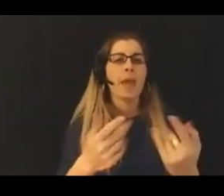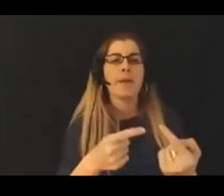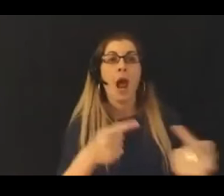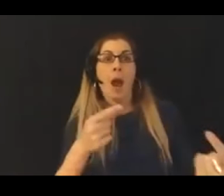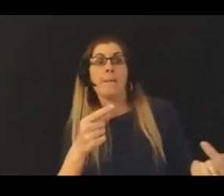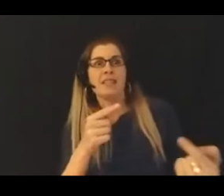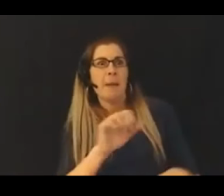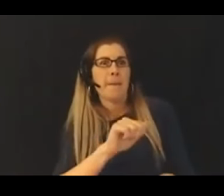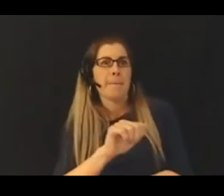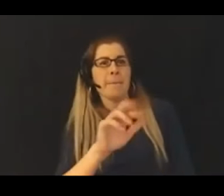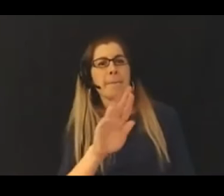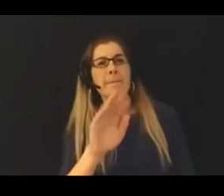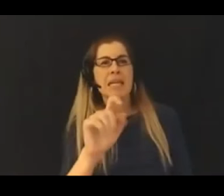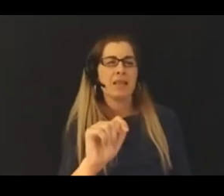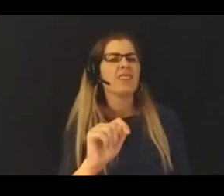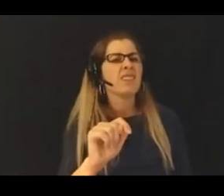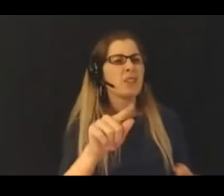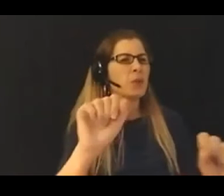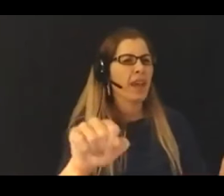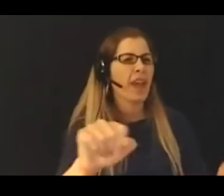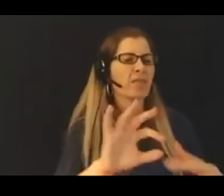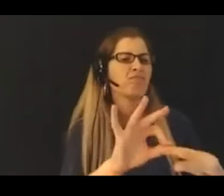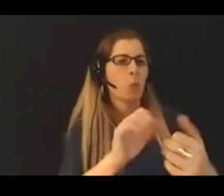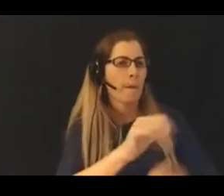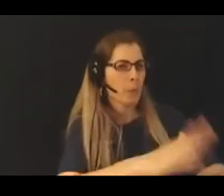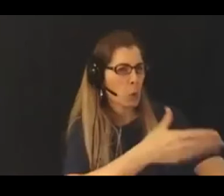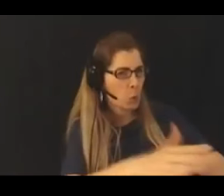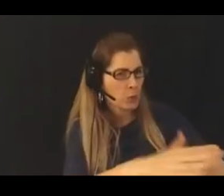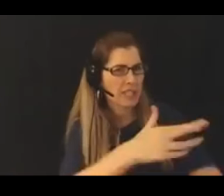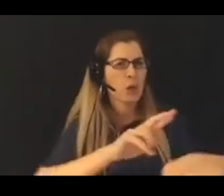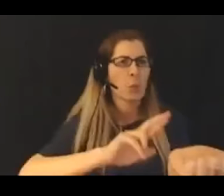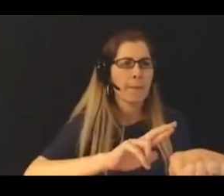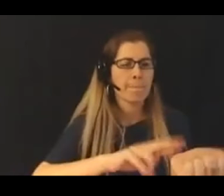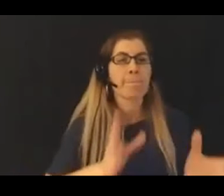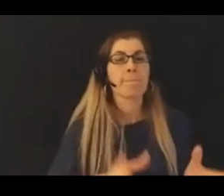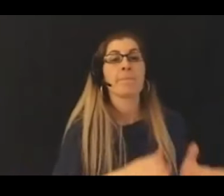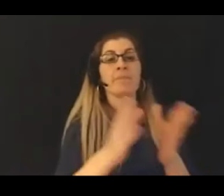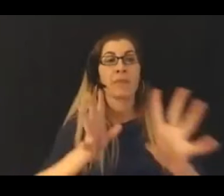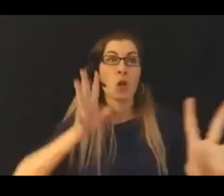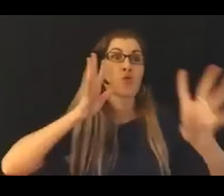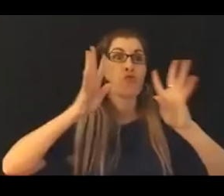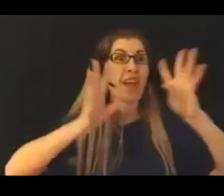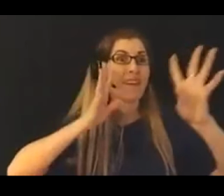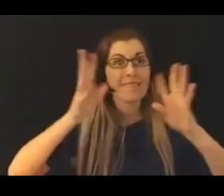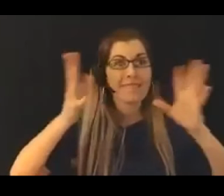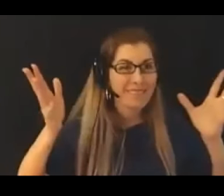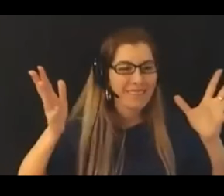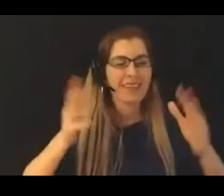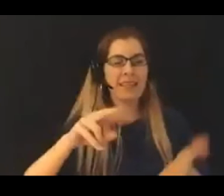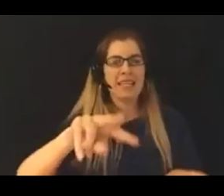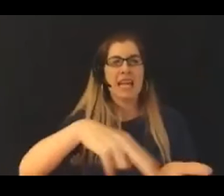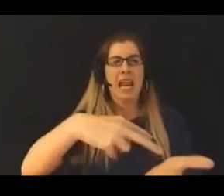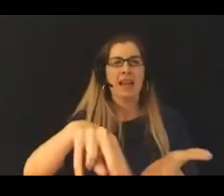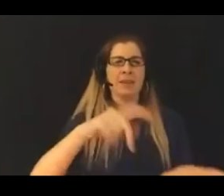different ways you can interplay with musical rhythm. And then finally, creativity, in that dance is a really